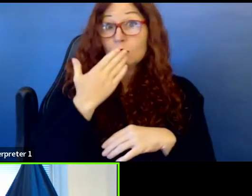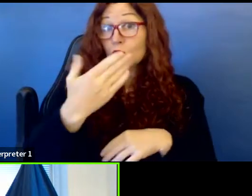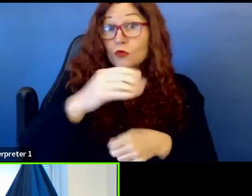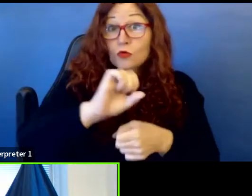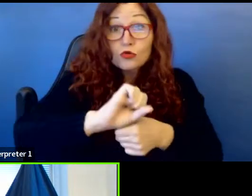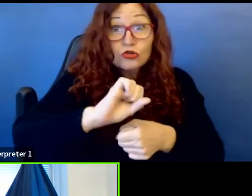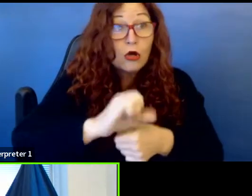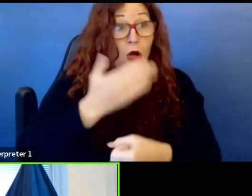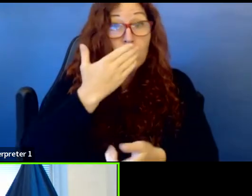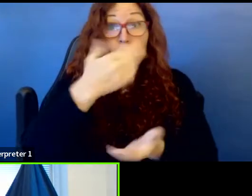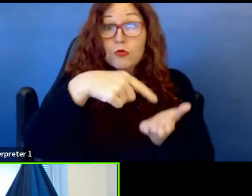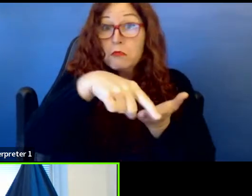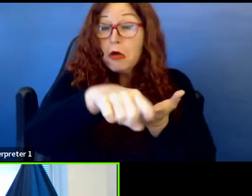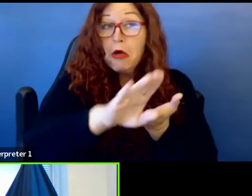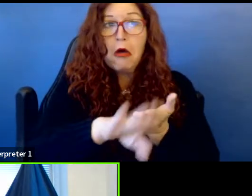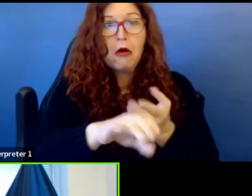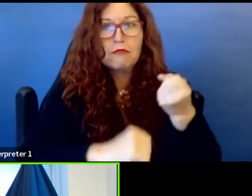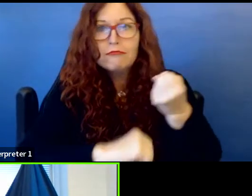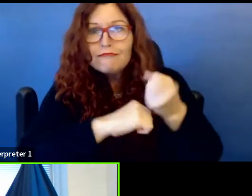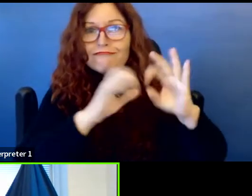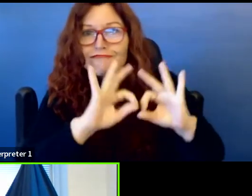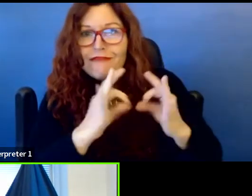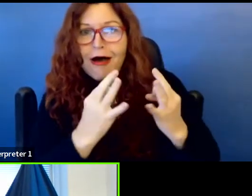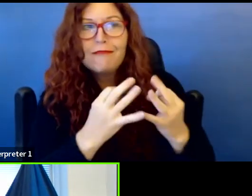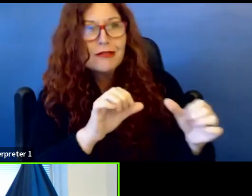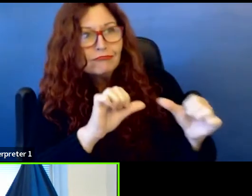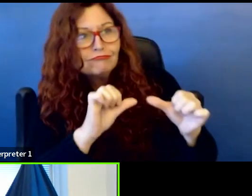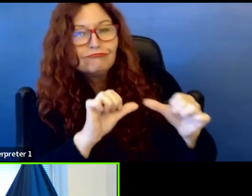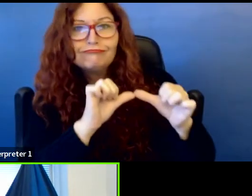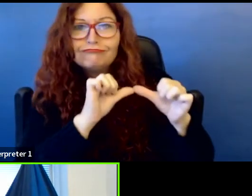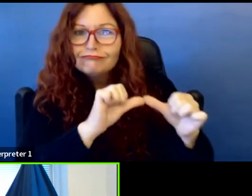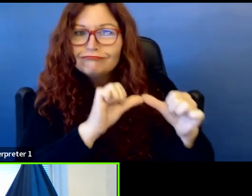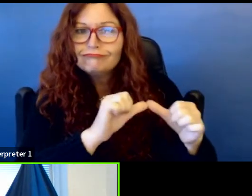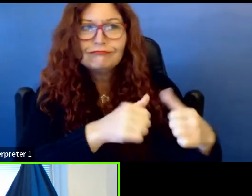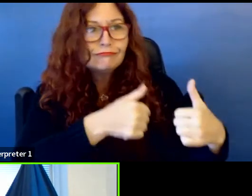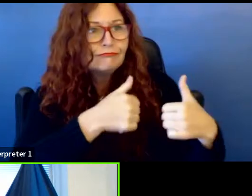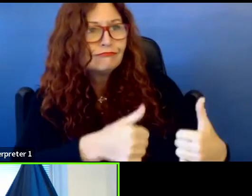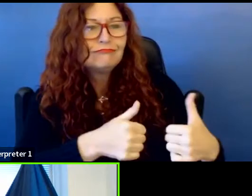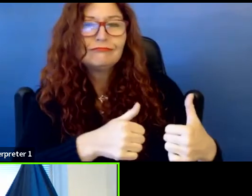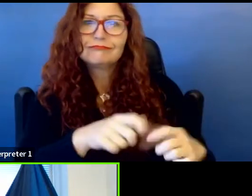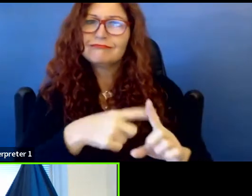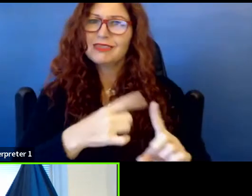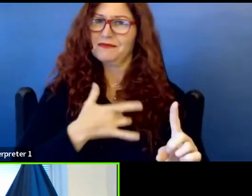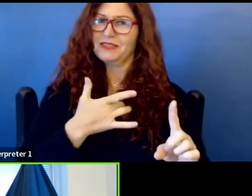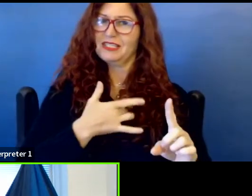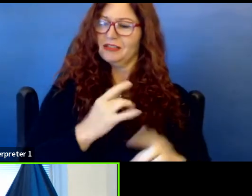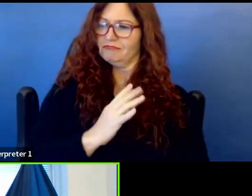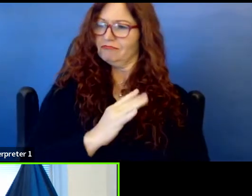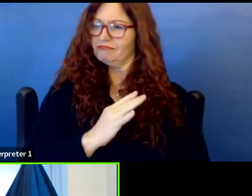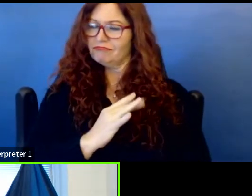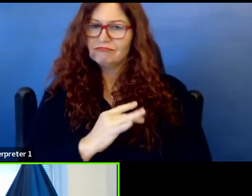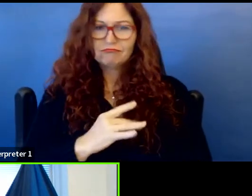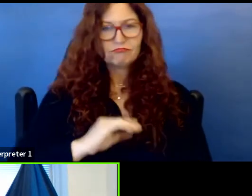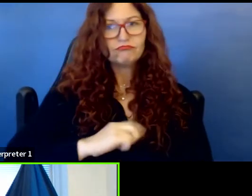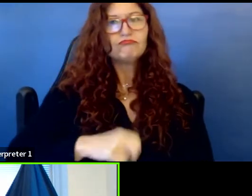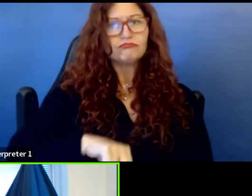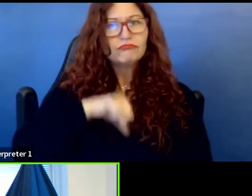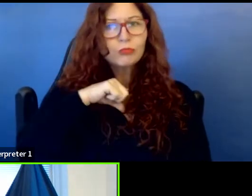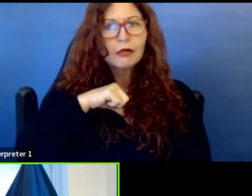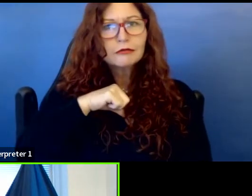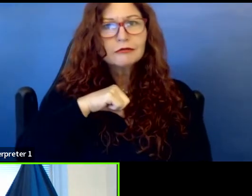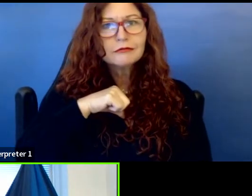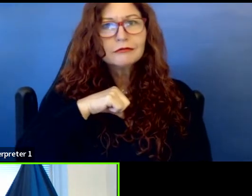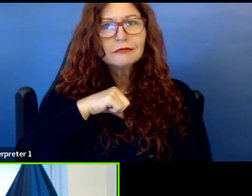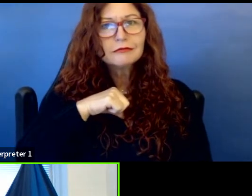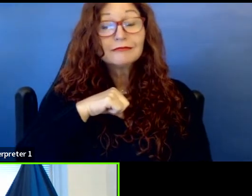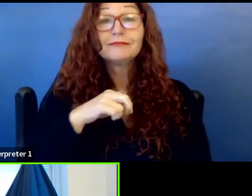job economic stability to raise his family and a deep sense of location and purpose that stays with him even today despite him